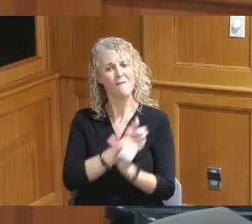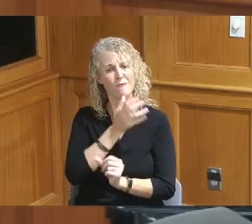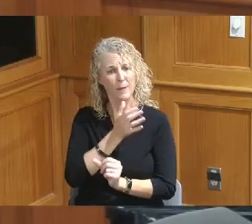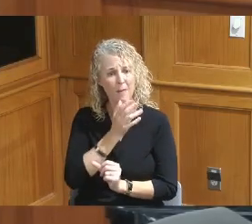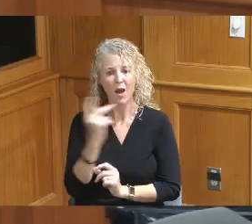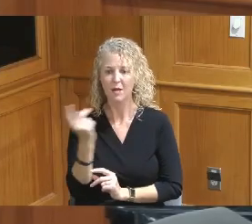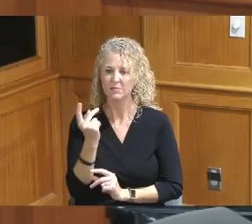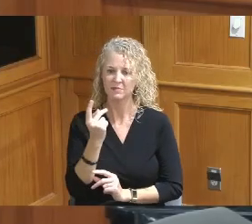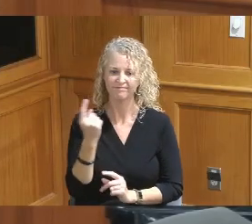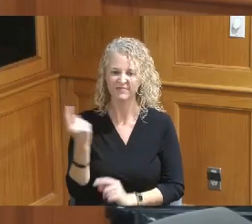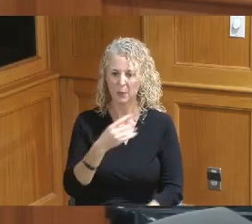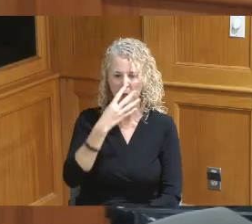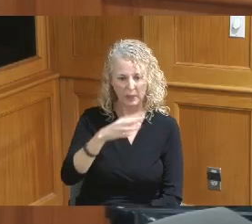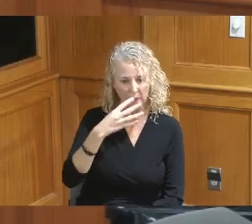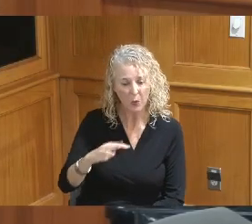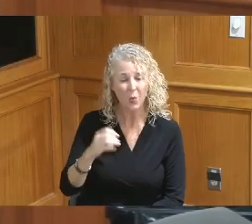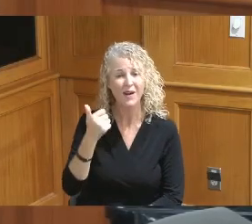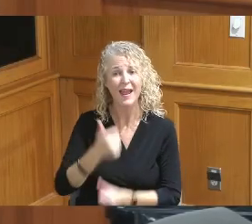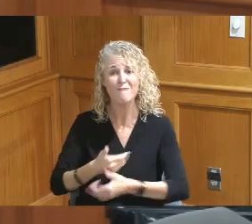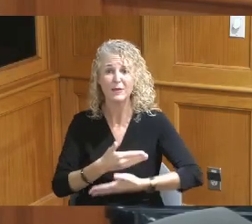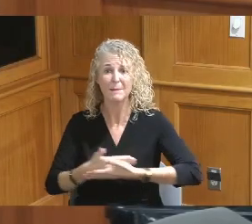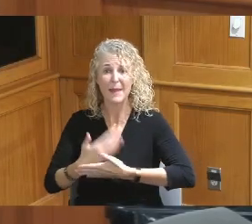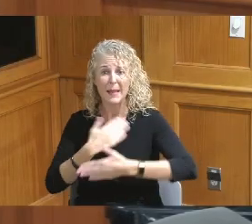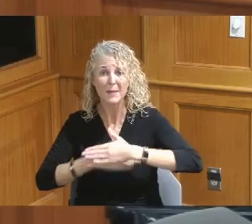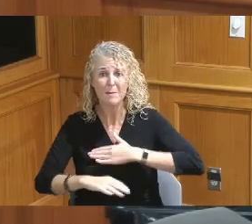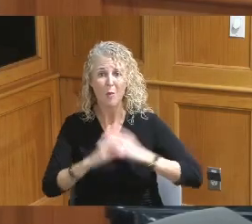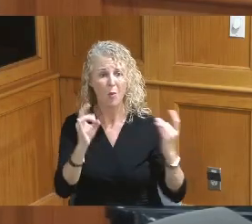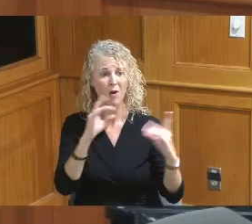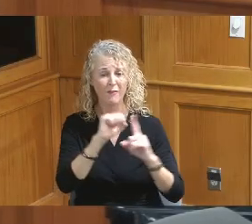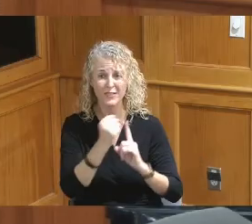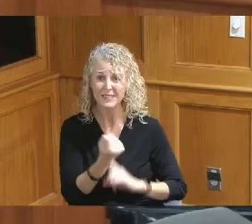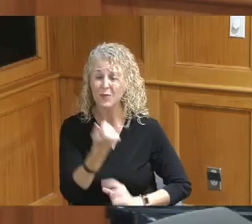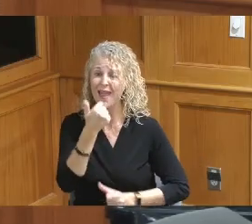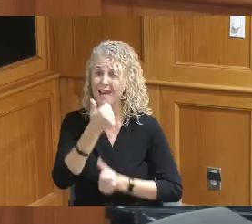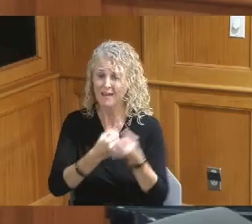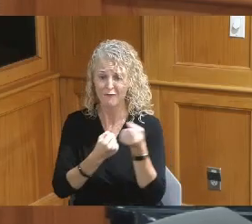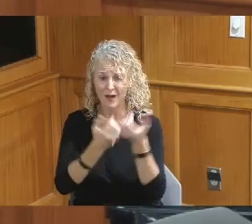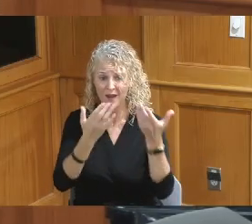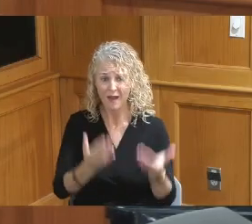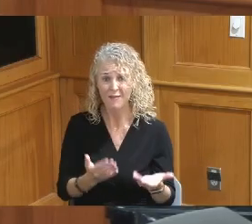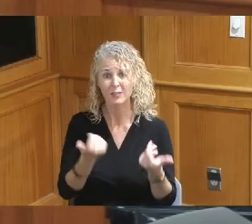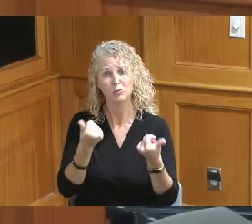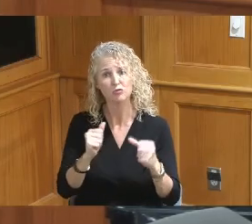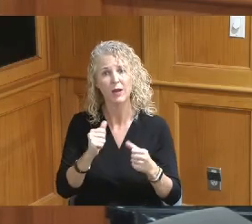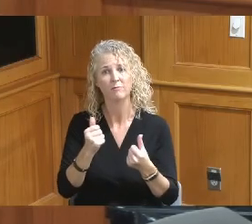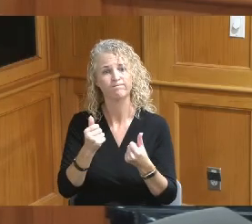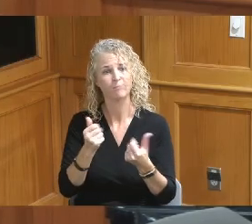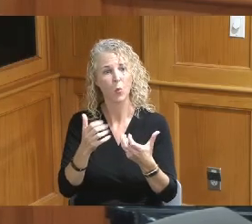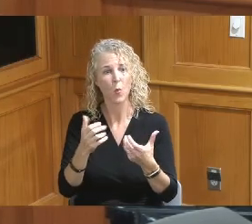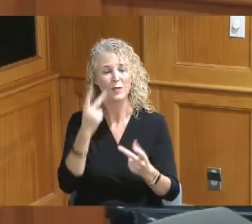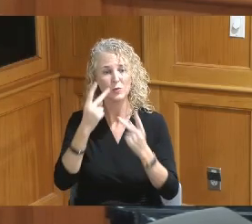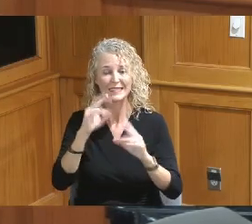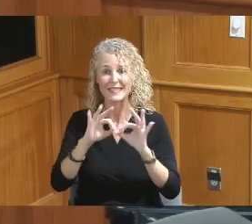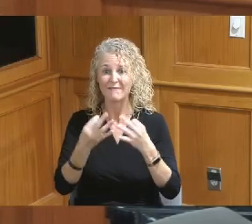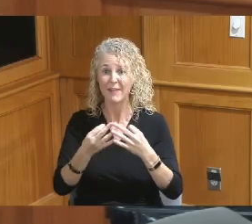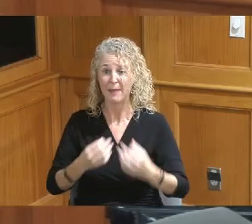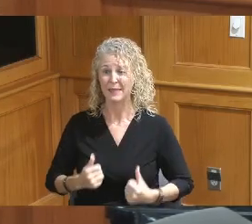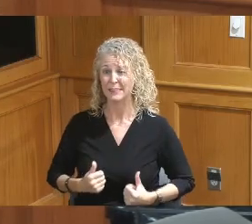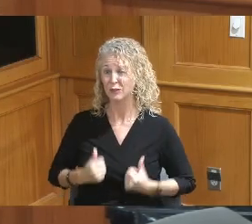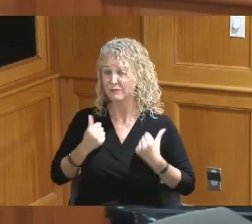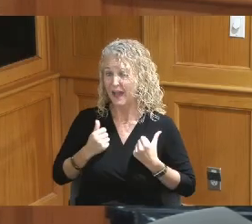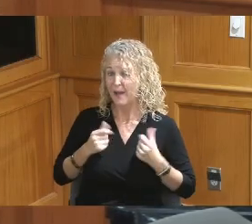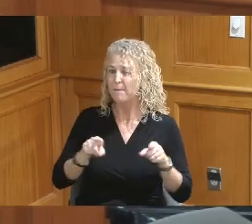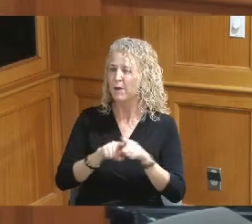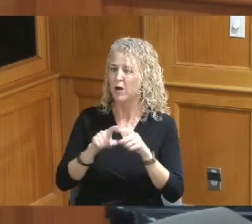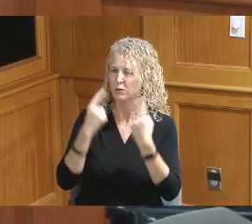every baby born in injustice, and every advocate who is fighting to make sure families not only survive, but